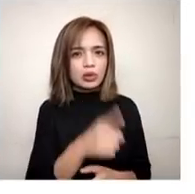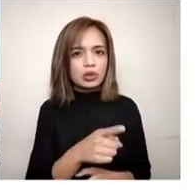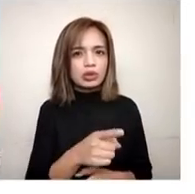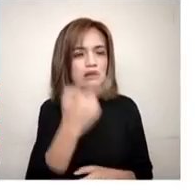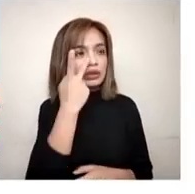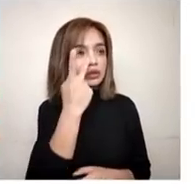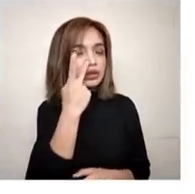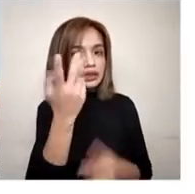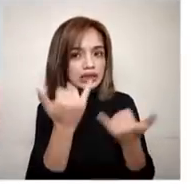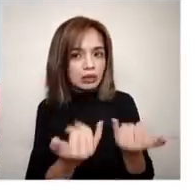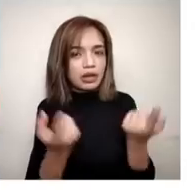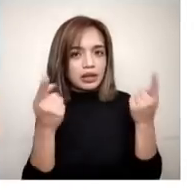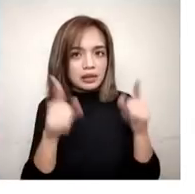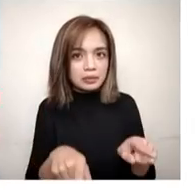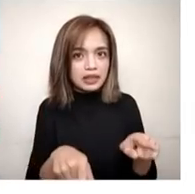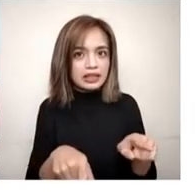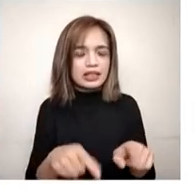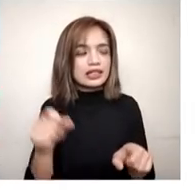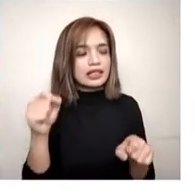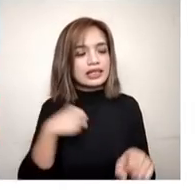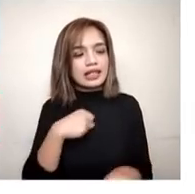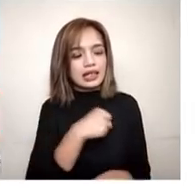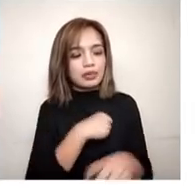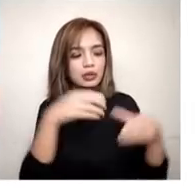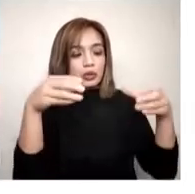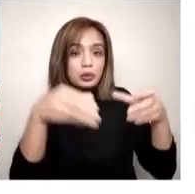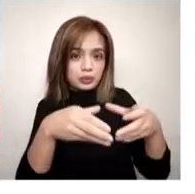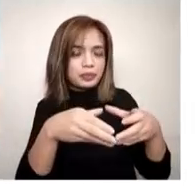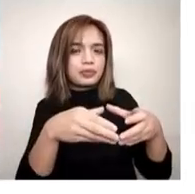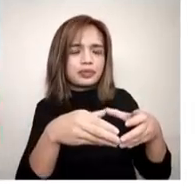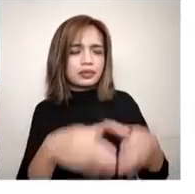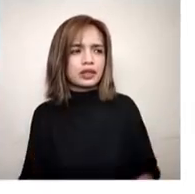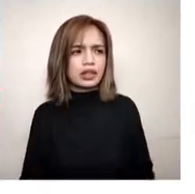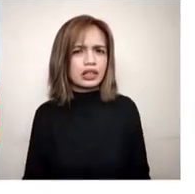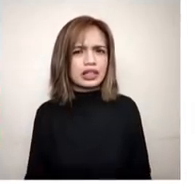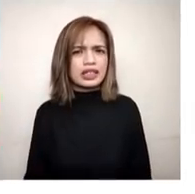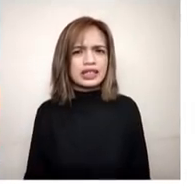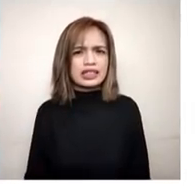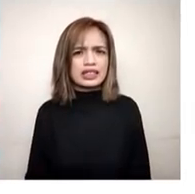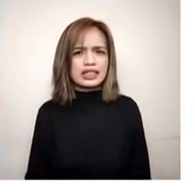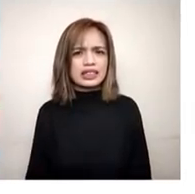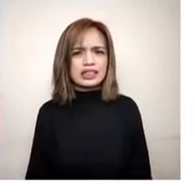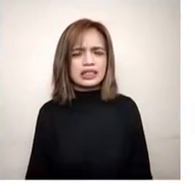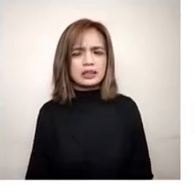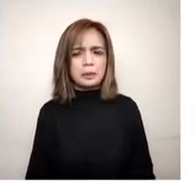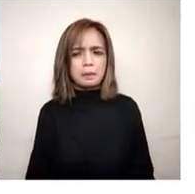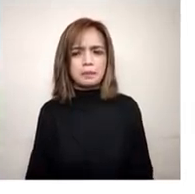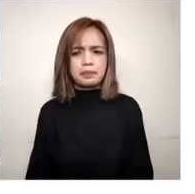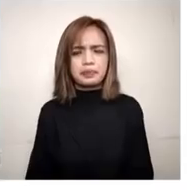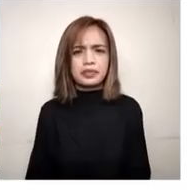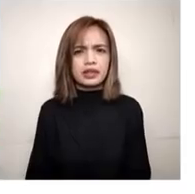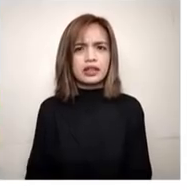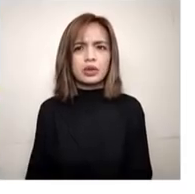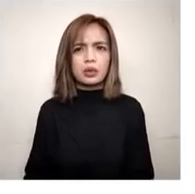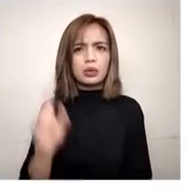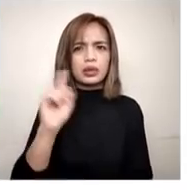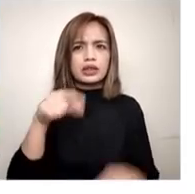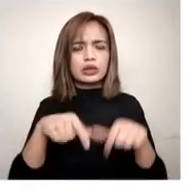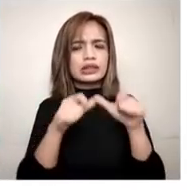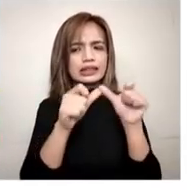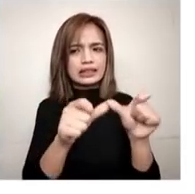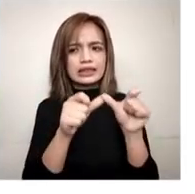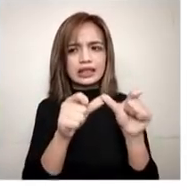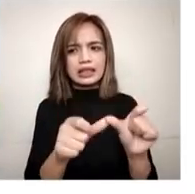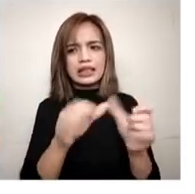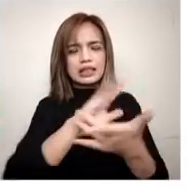now in the Senate Blue Ribbon Committee hearing, it's just a facet of this ongoing pandemic. It's just